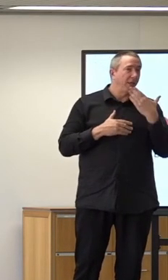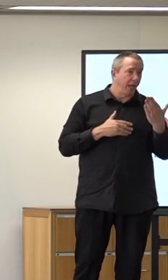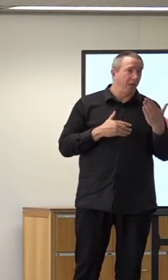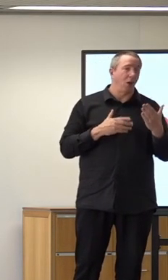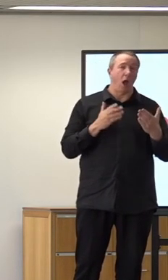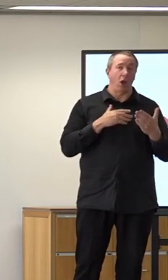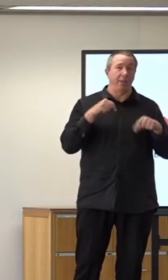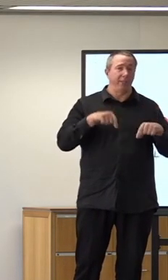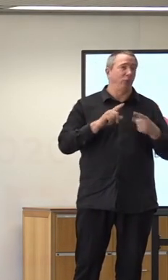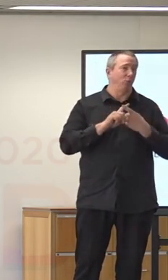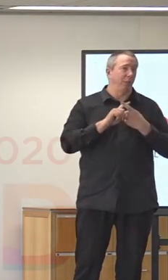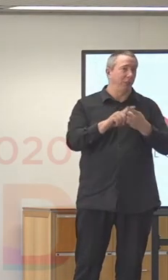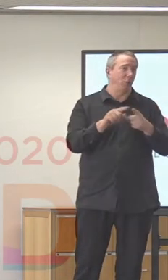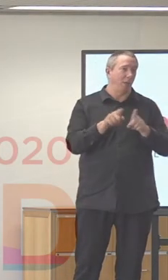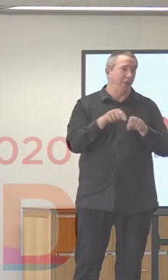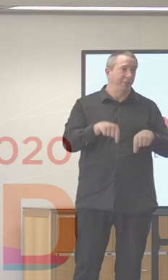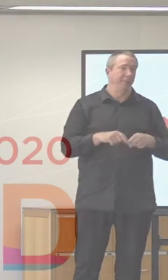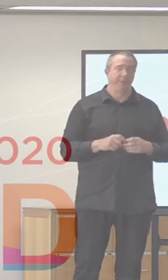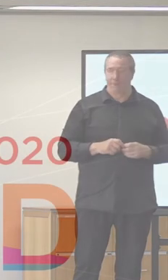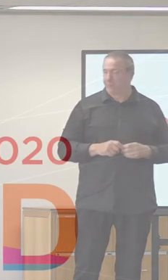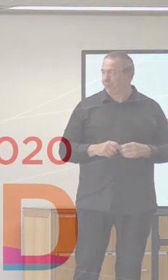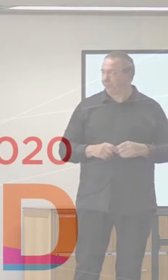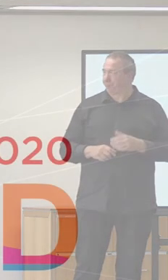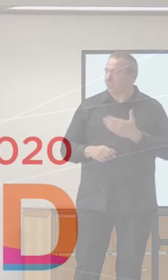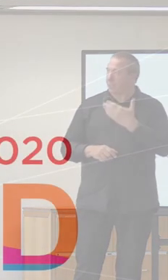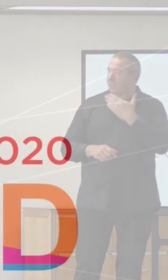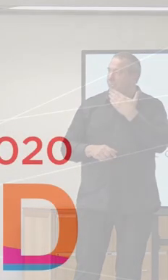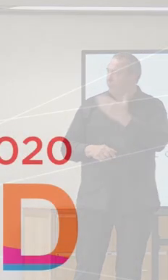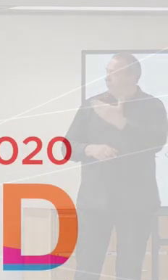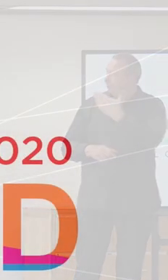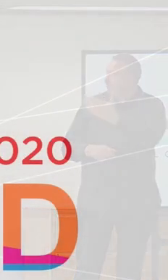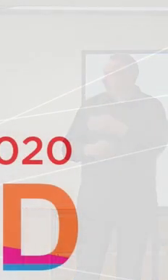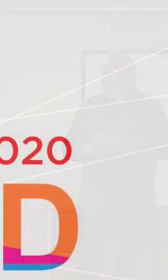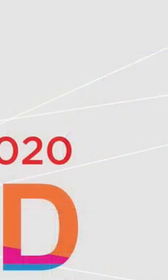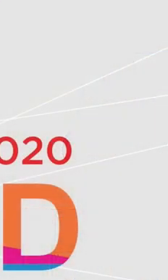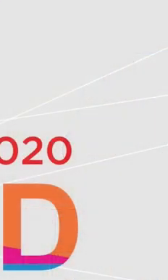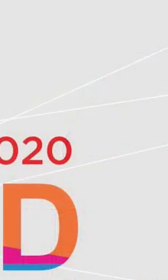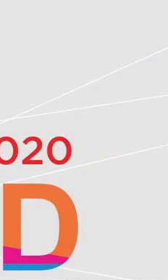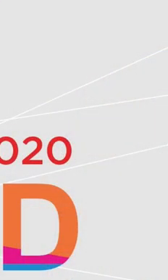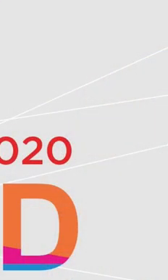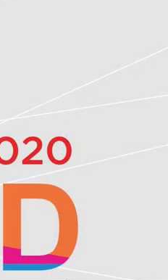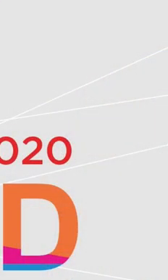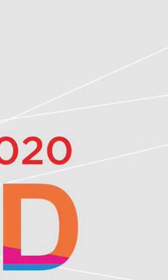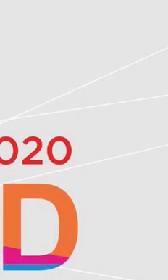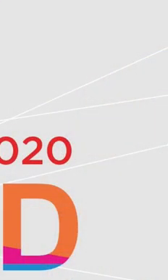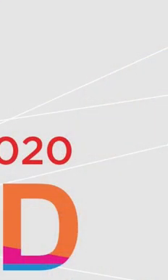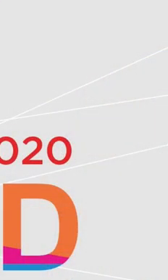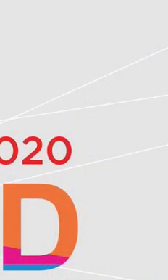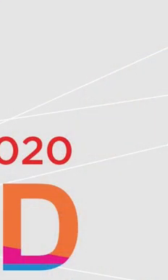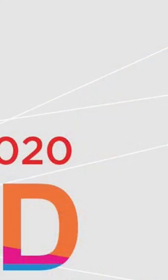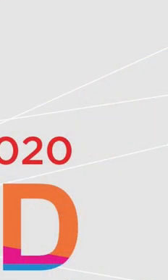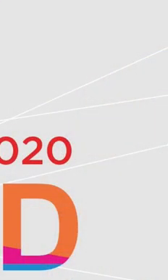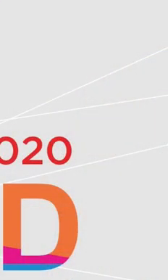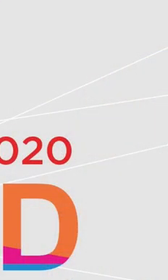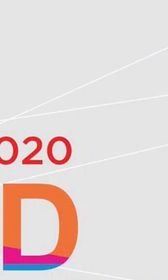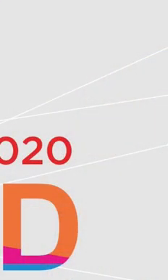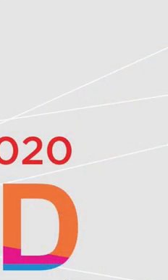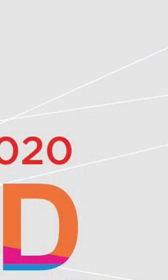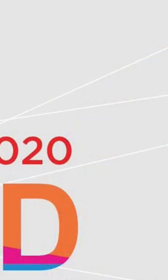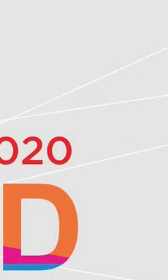continue. And thank you, Shanine. Awesome, thank you. And I'd like to thank you.